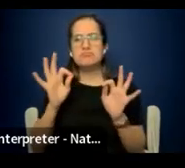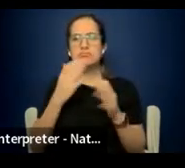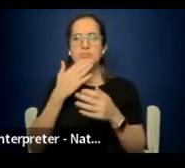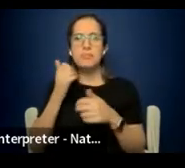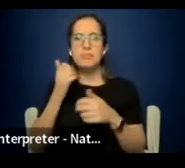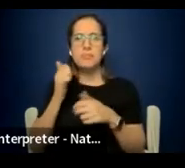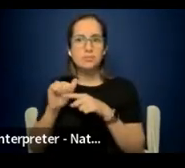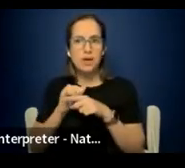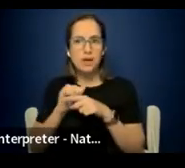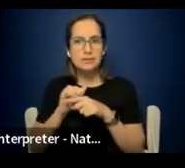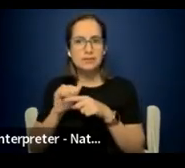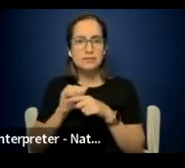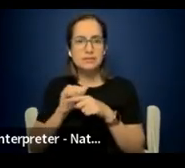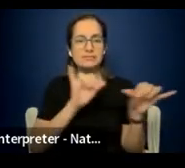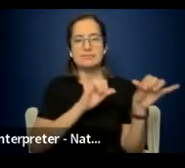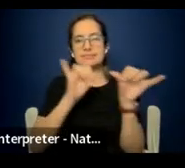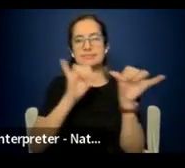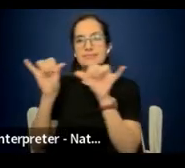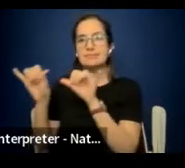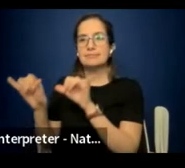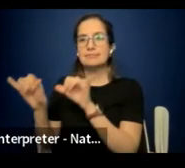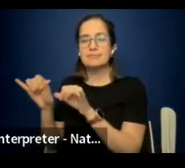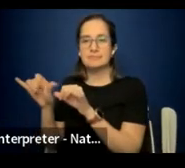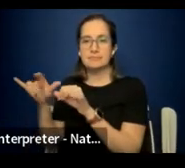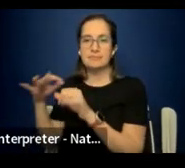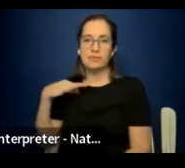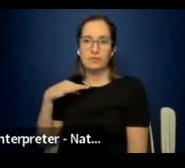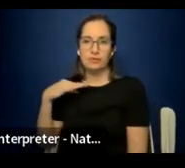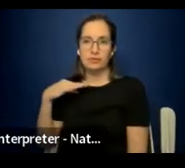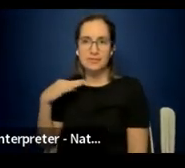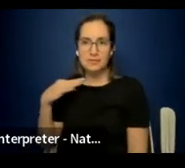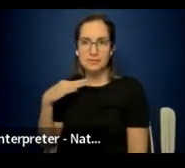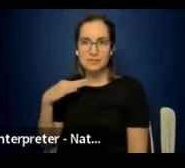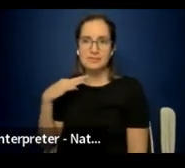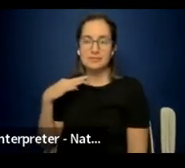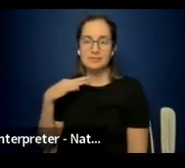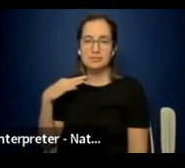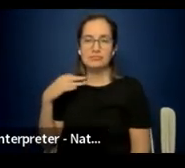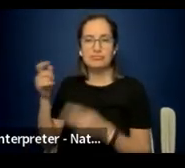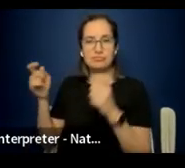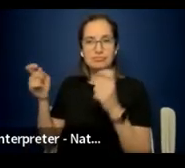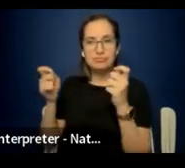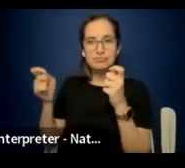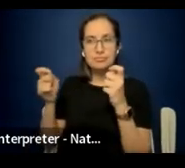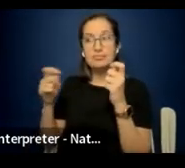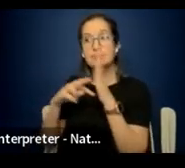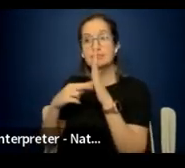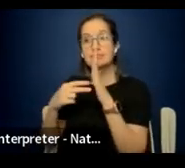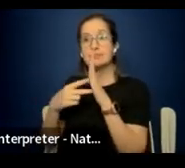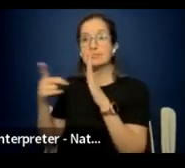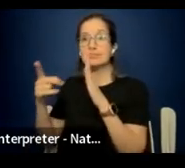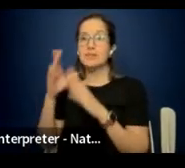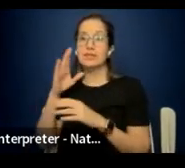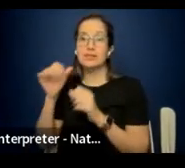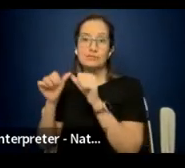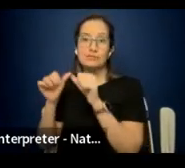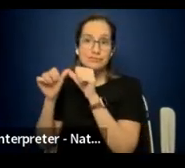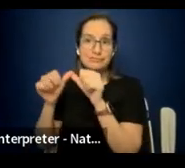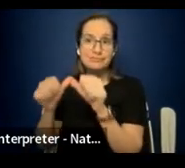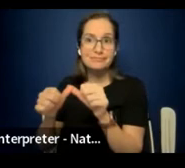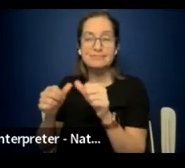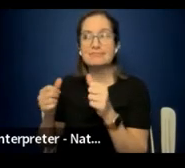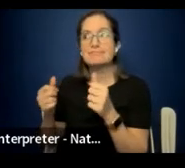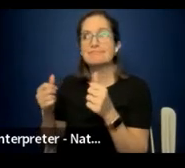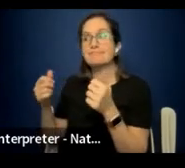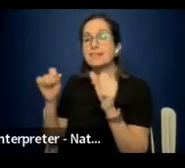we have the potential to sort of engage volunteers, retain volunteers, increase our capacity, and build a really